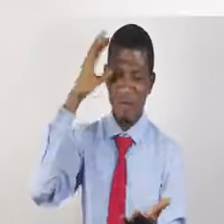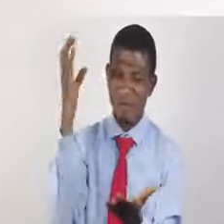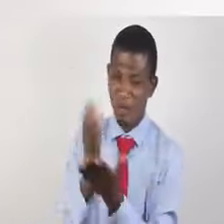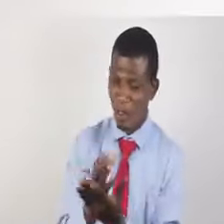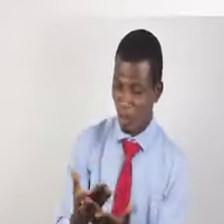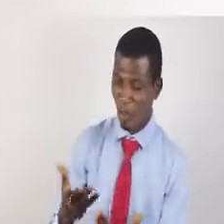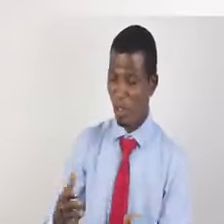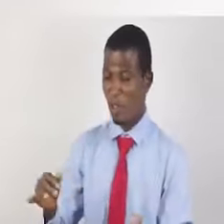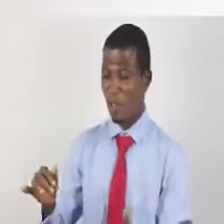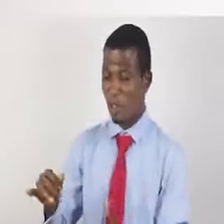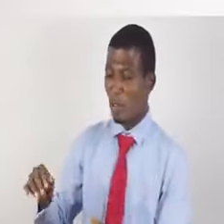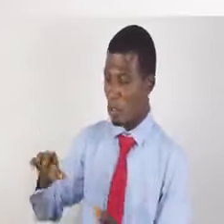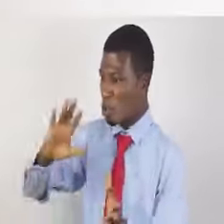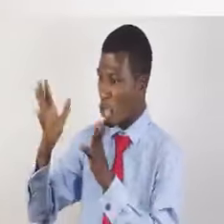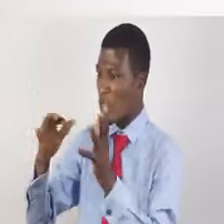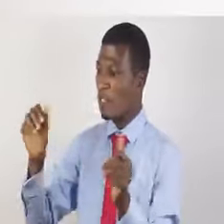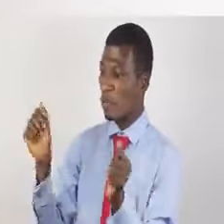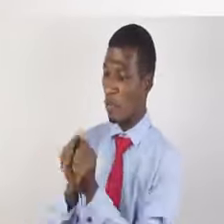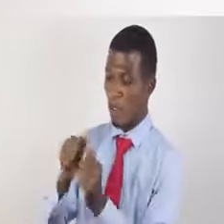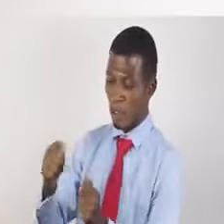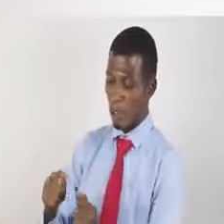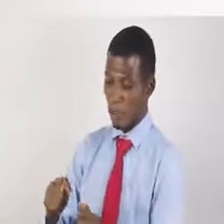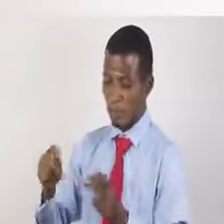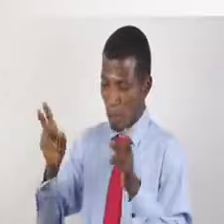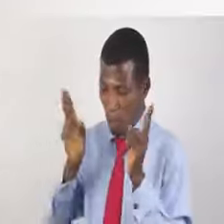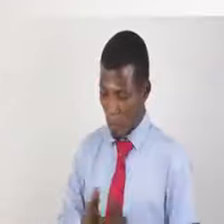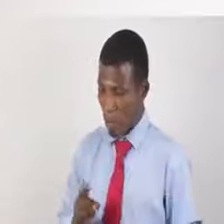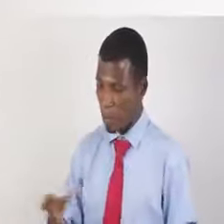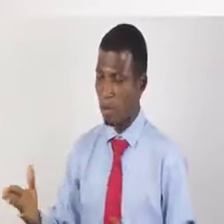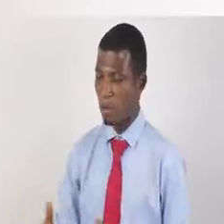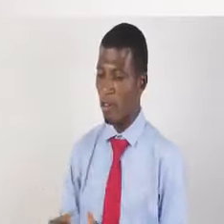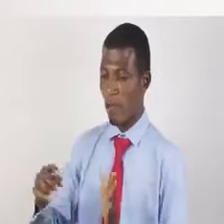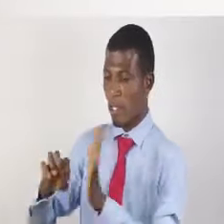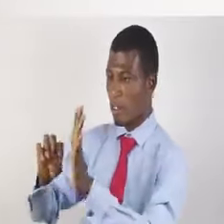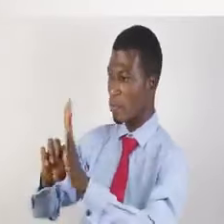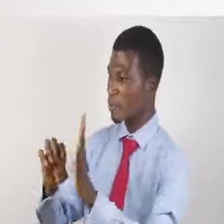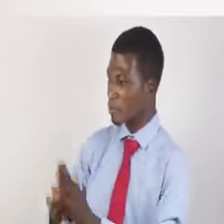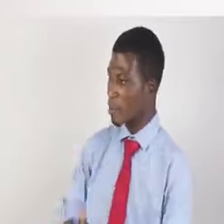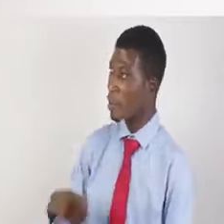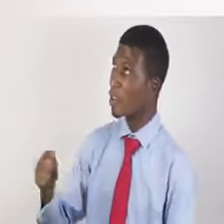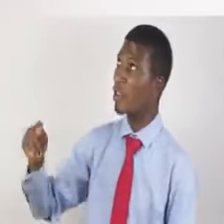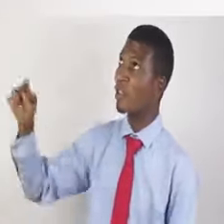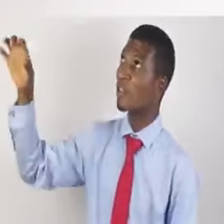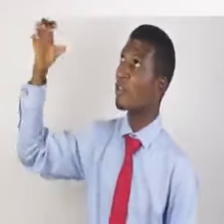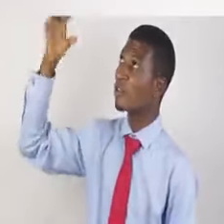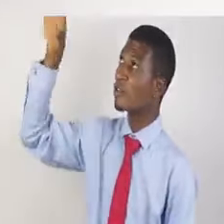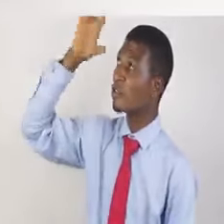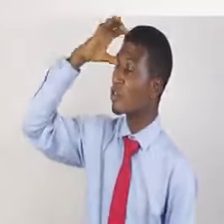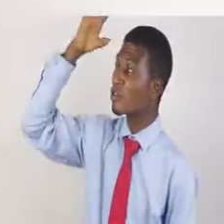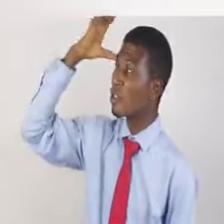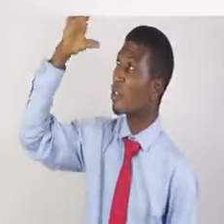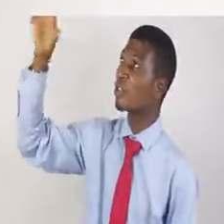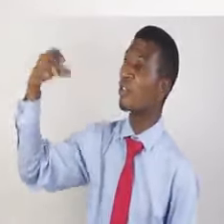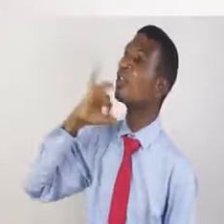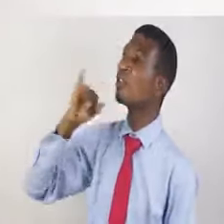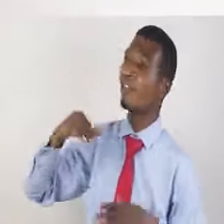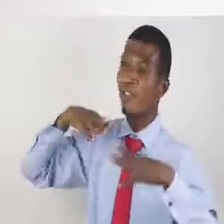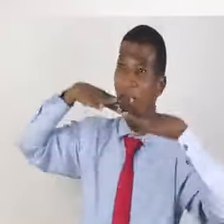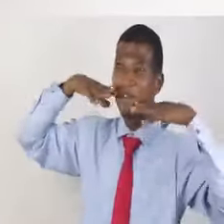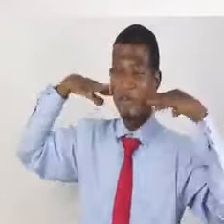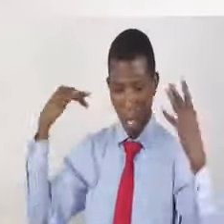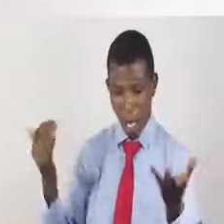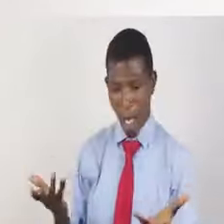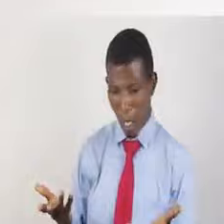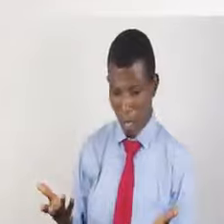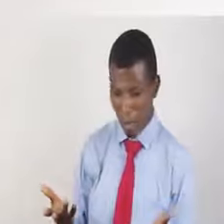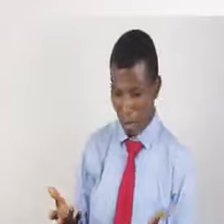abilities to inanimate things. So, for instance, you could have an expression that says the sun is smiling. Now, the